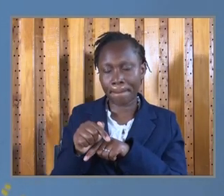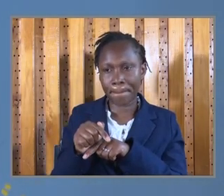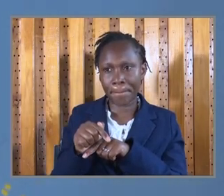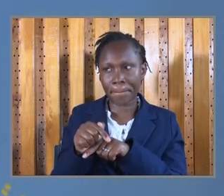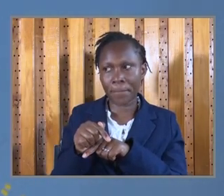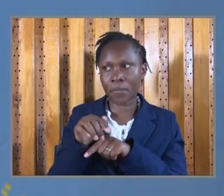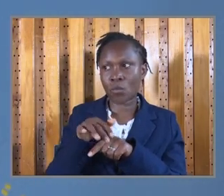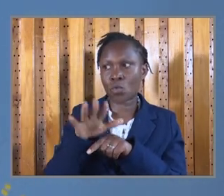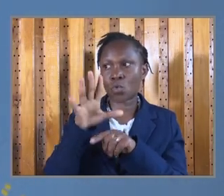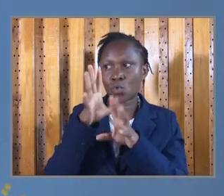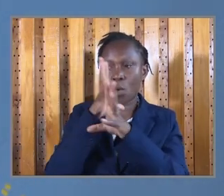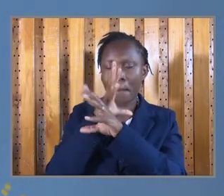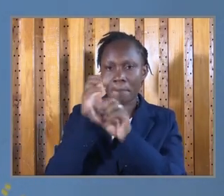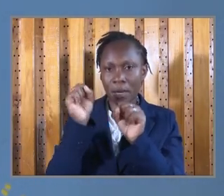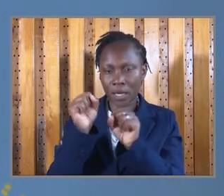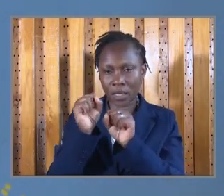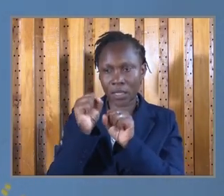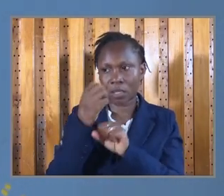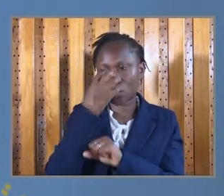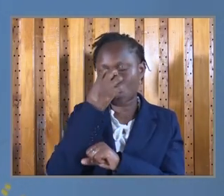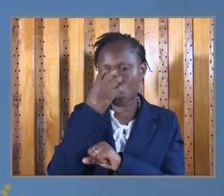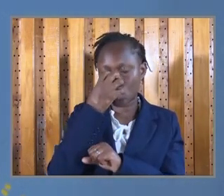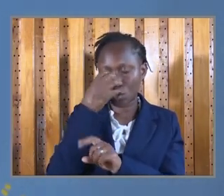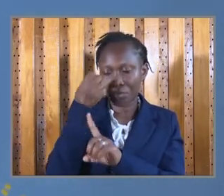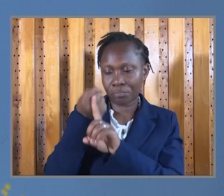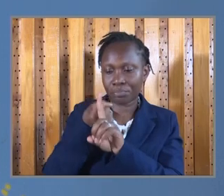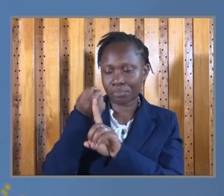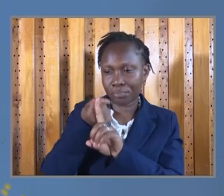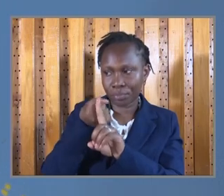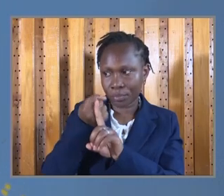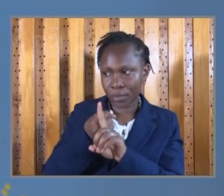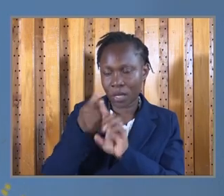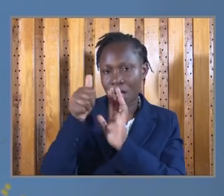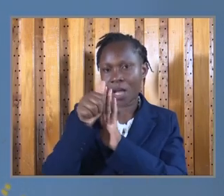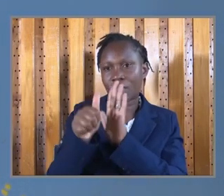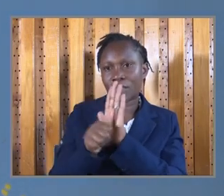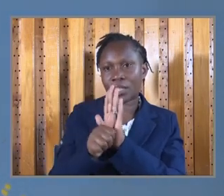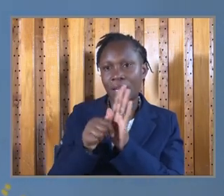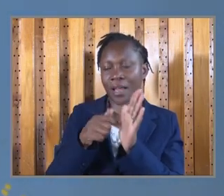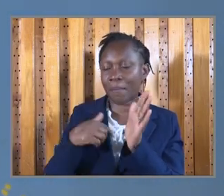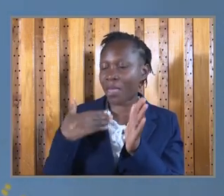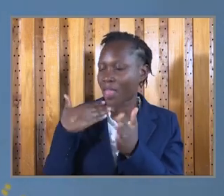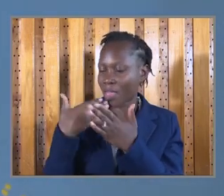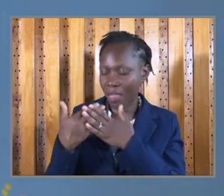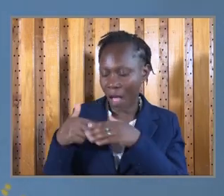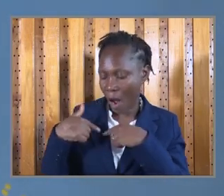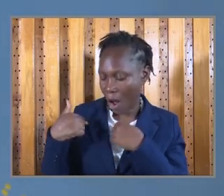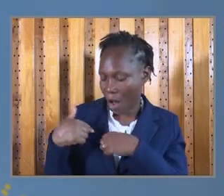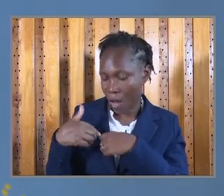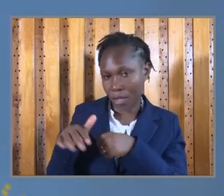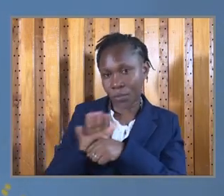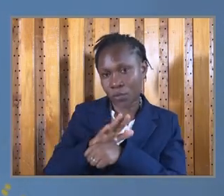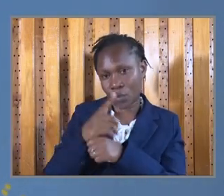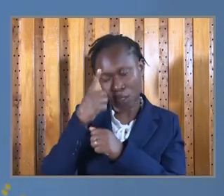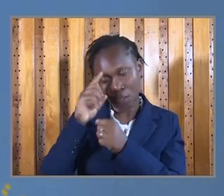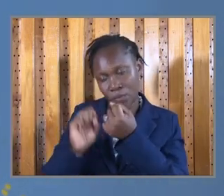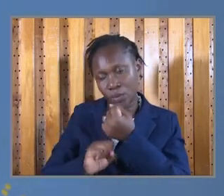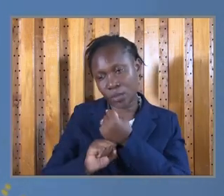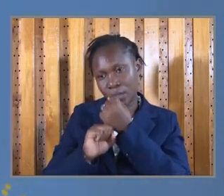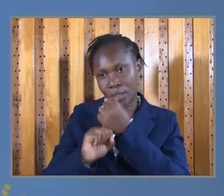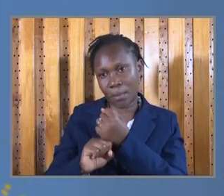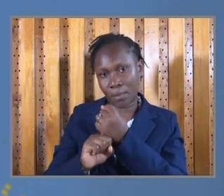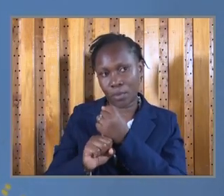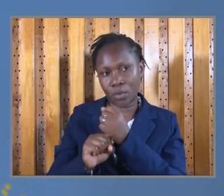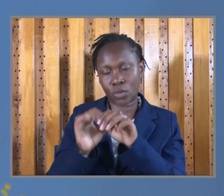Your president, President Ruto, is championing this agenda too, and I thank him wholeheartedly for his support in this